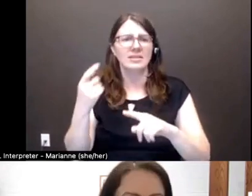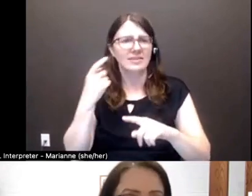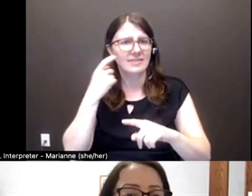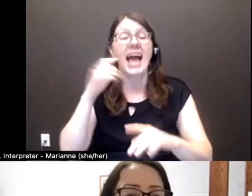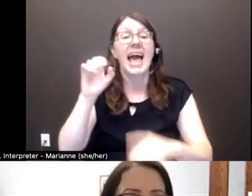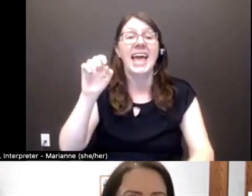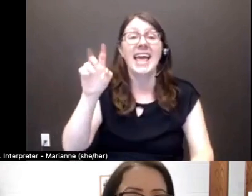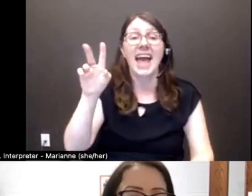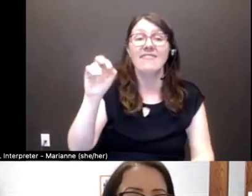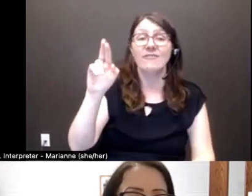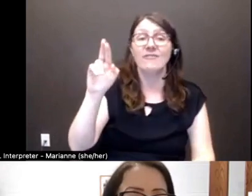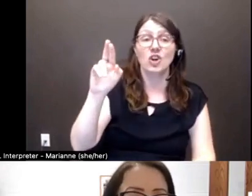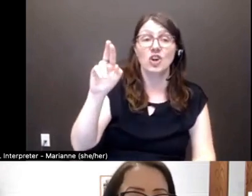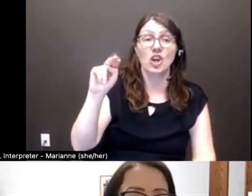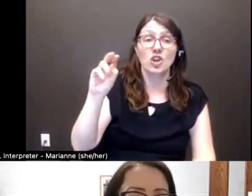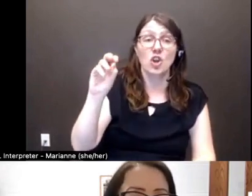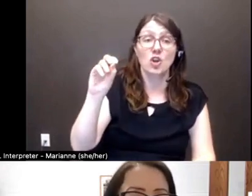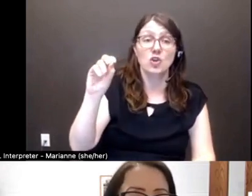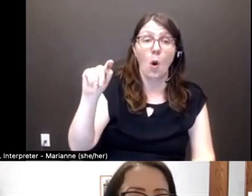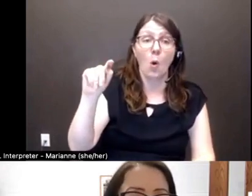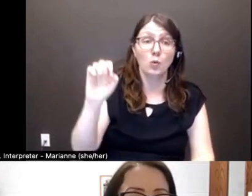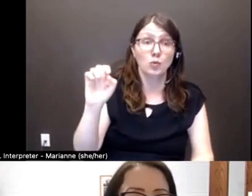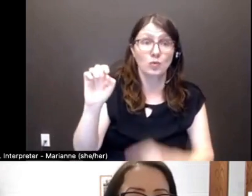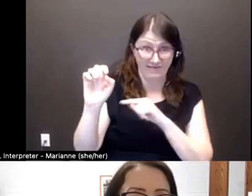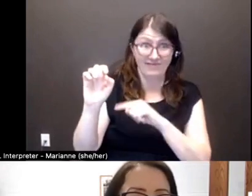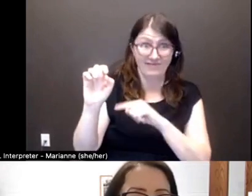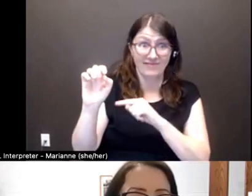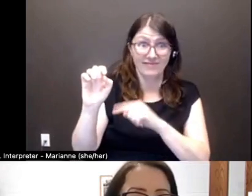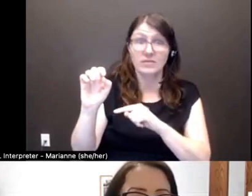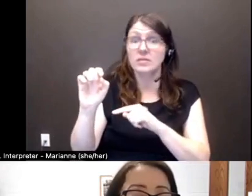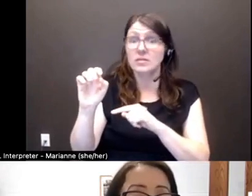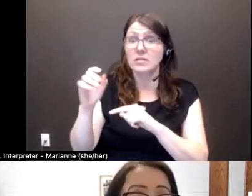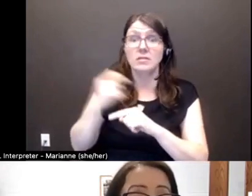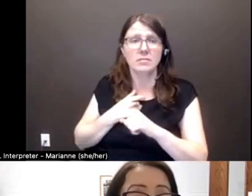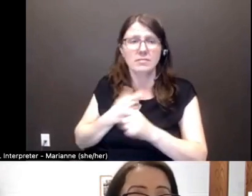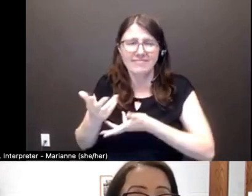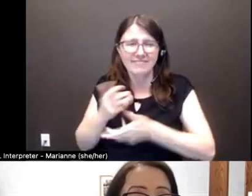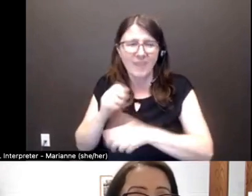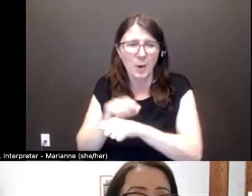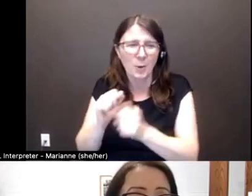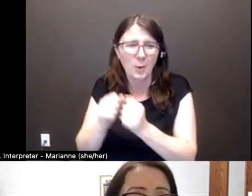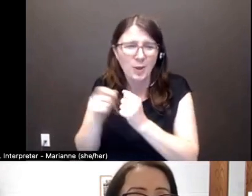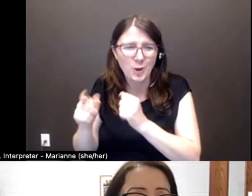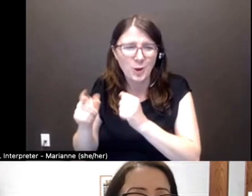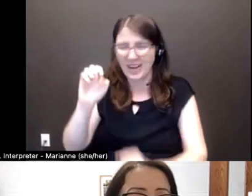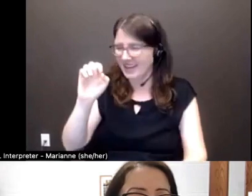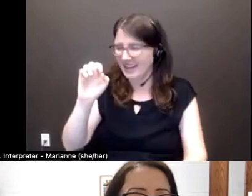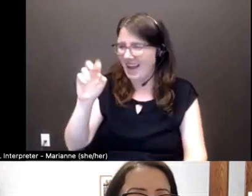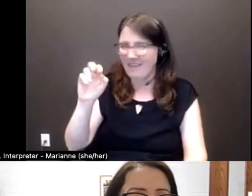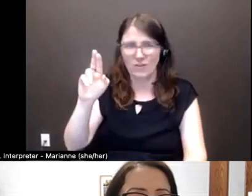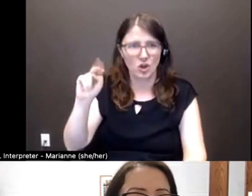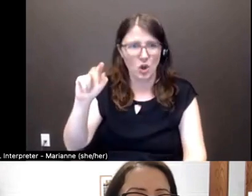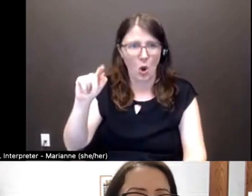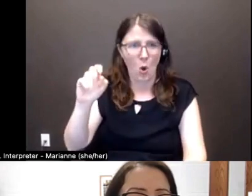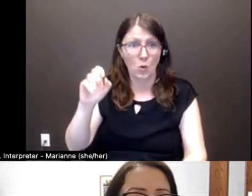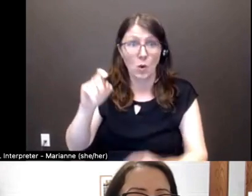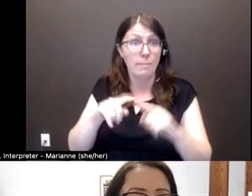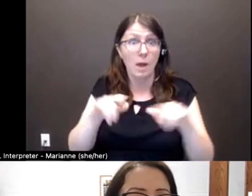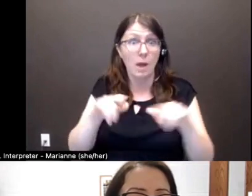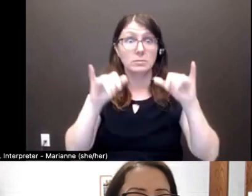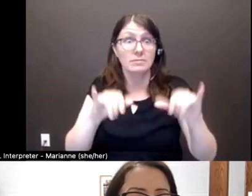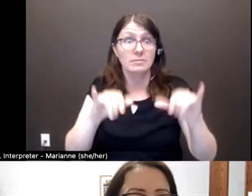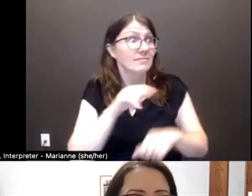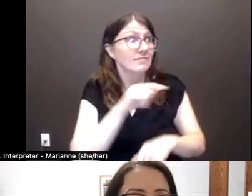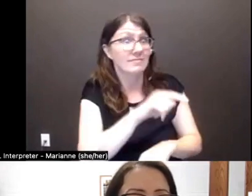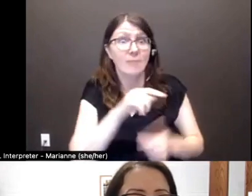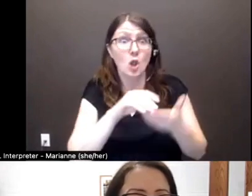Evernote. We also pointed to videos. I do recall you telling me you had learners coming in asking for more links because